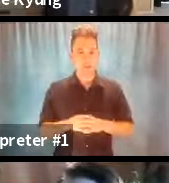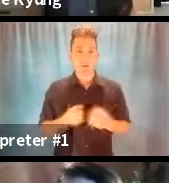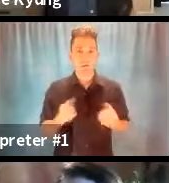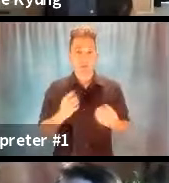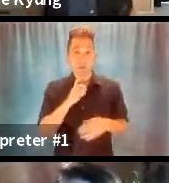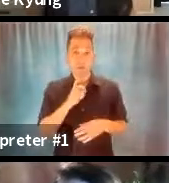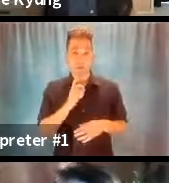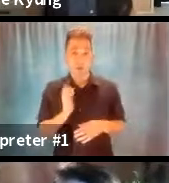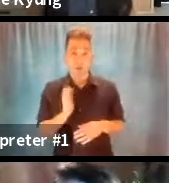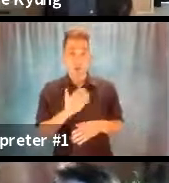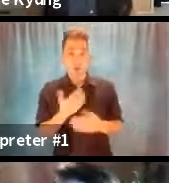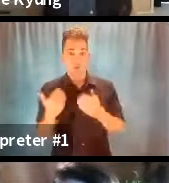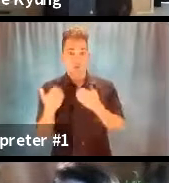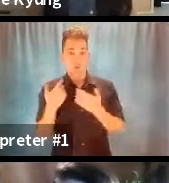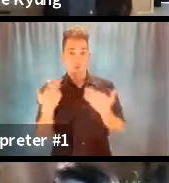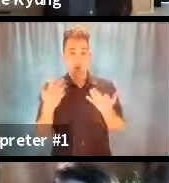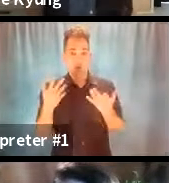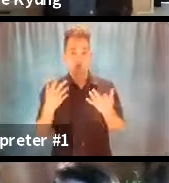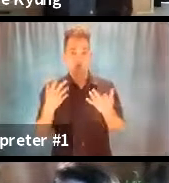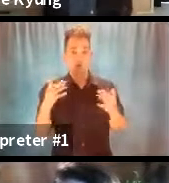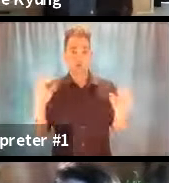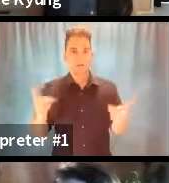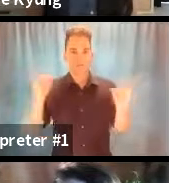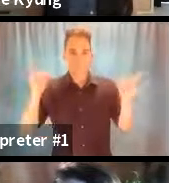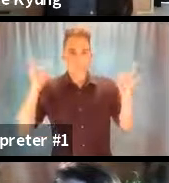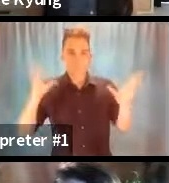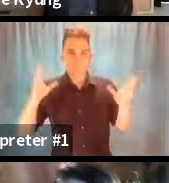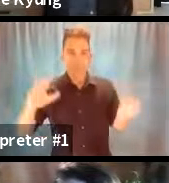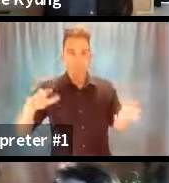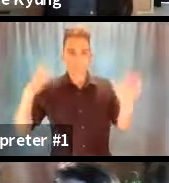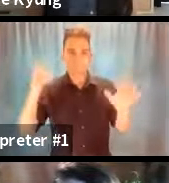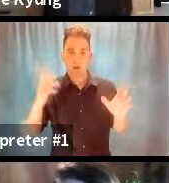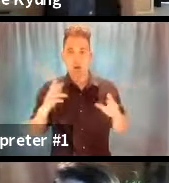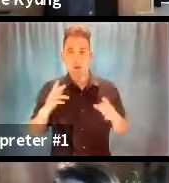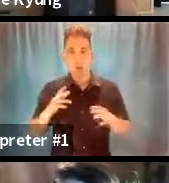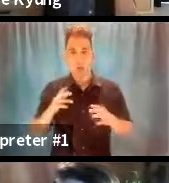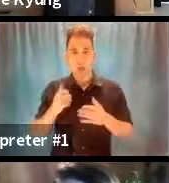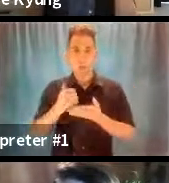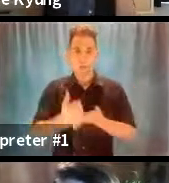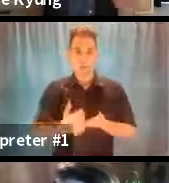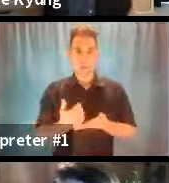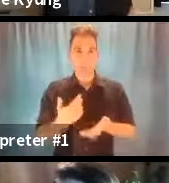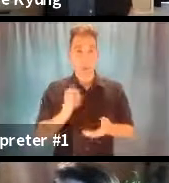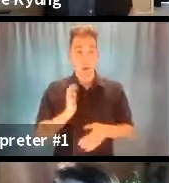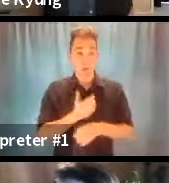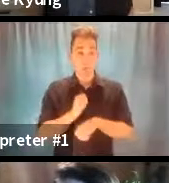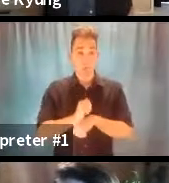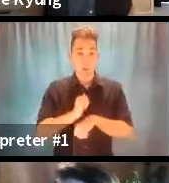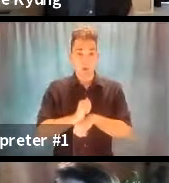relief for tens of thousands of residents. And our work alone accounts for about